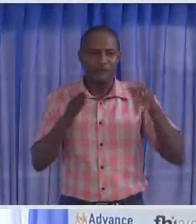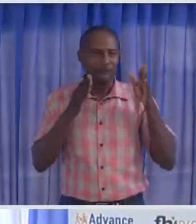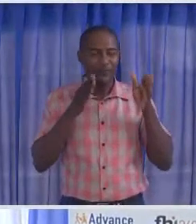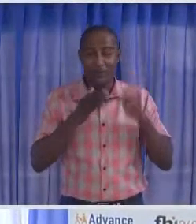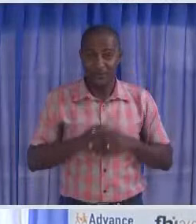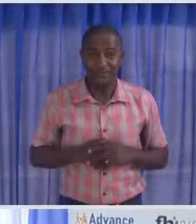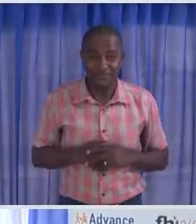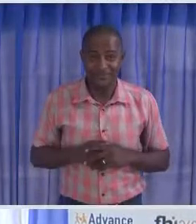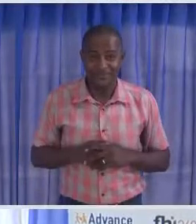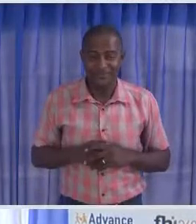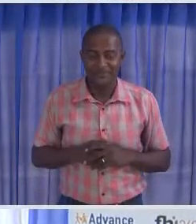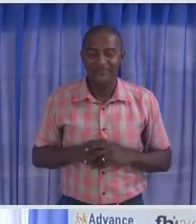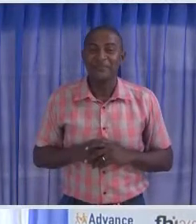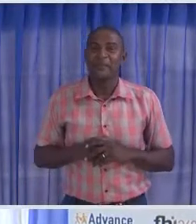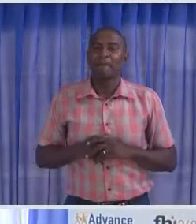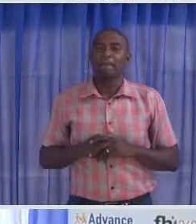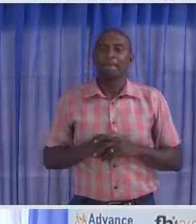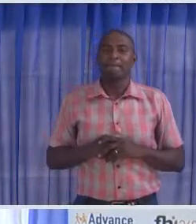focus.